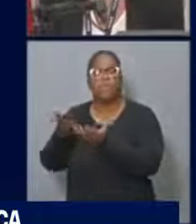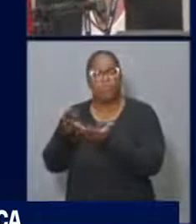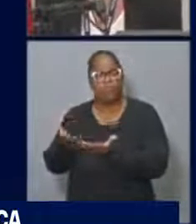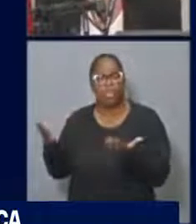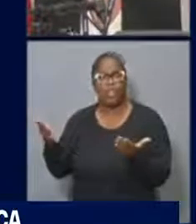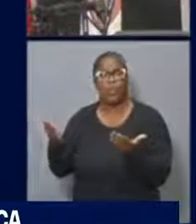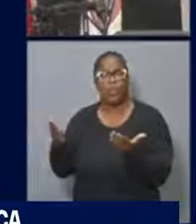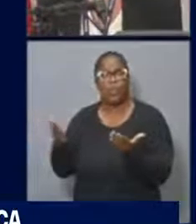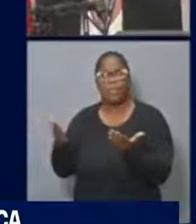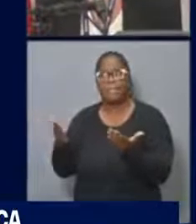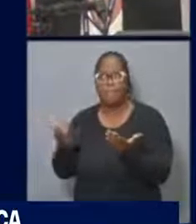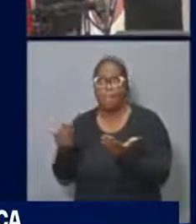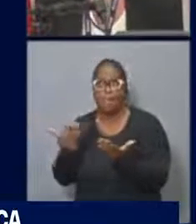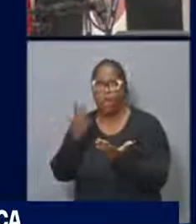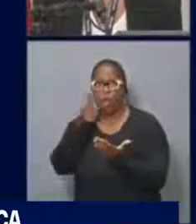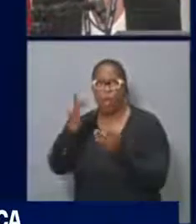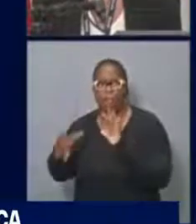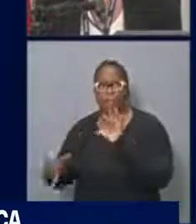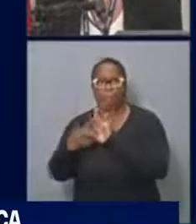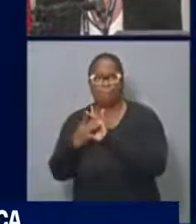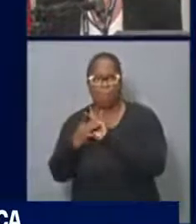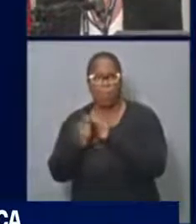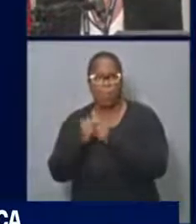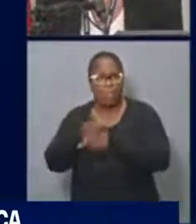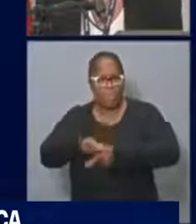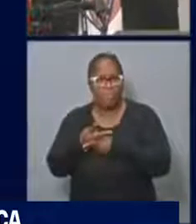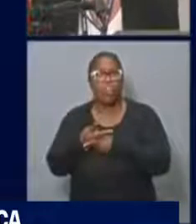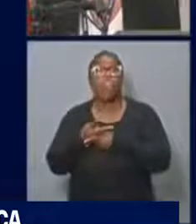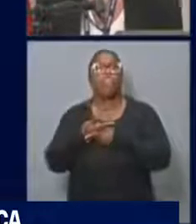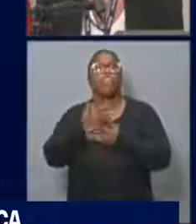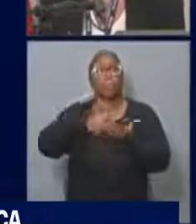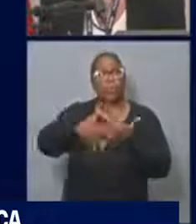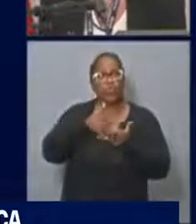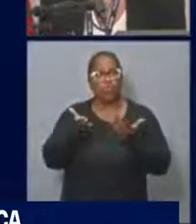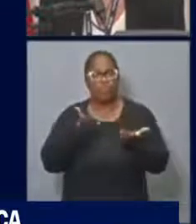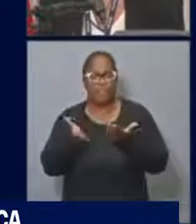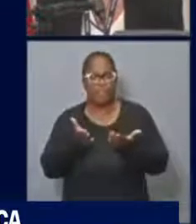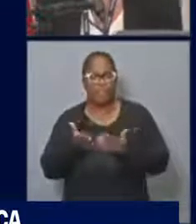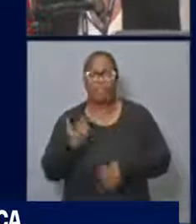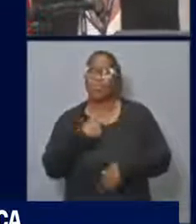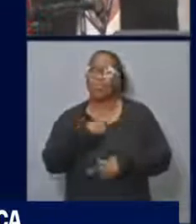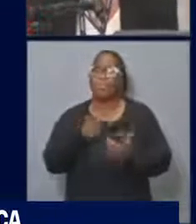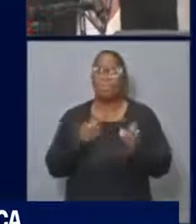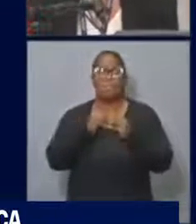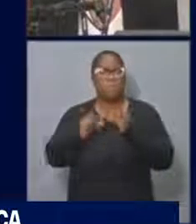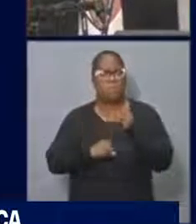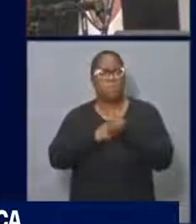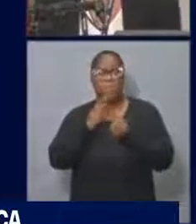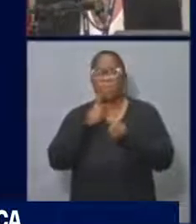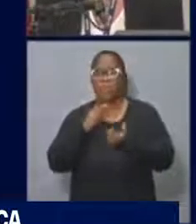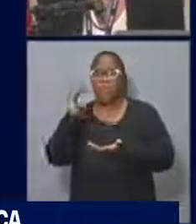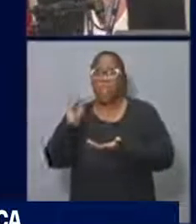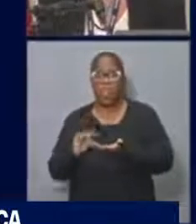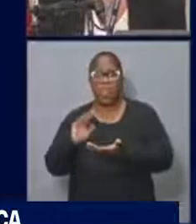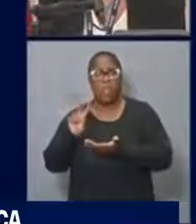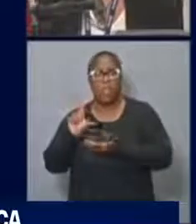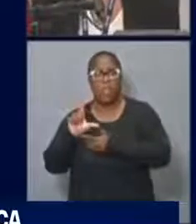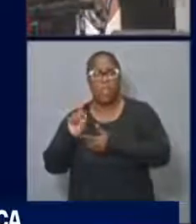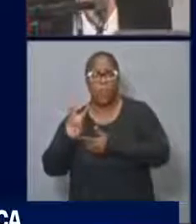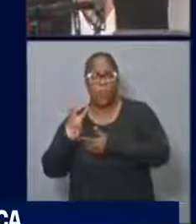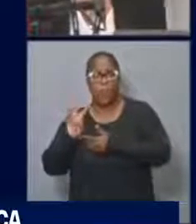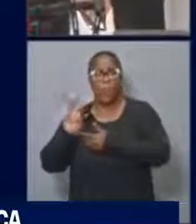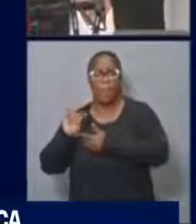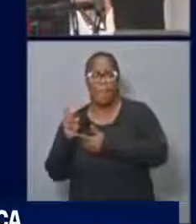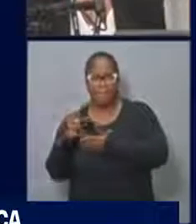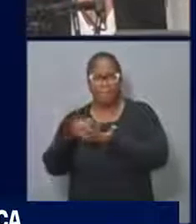connected early to care and to social services. Additional support for low-wage workers so that they're able to both